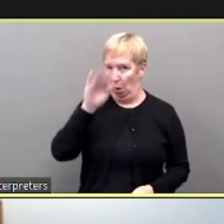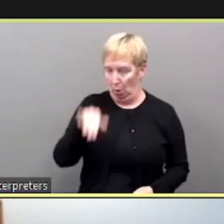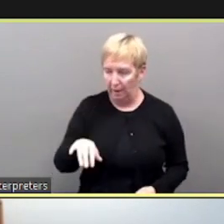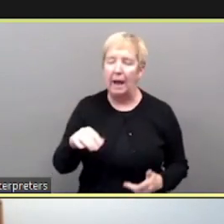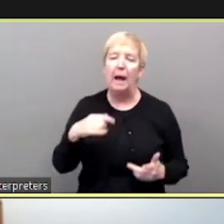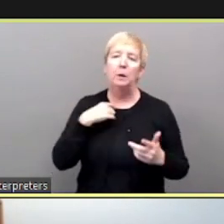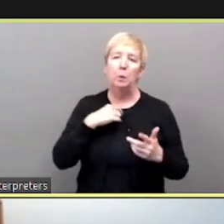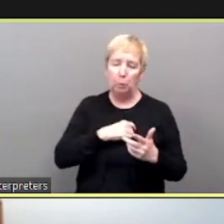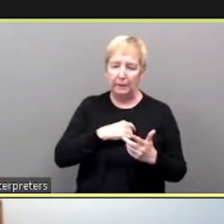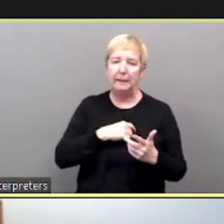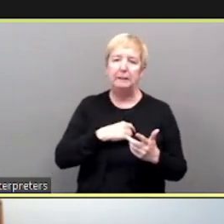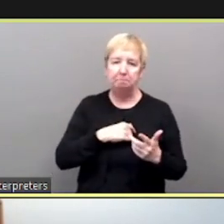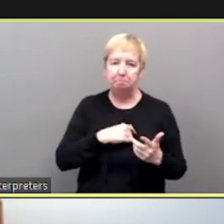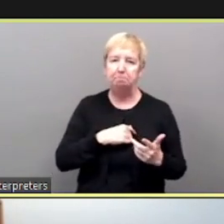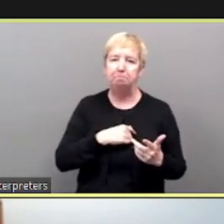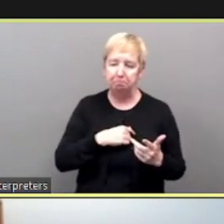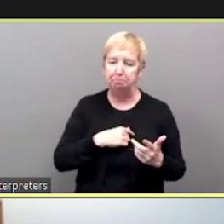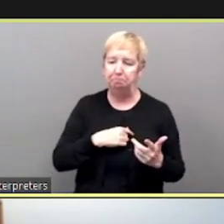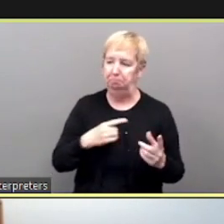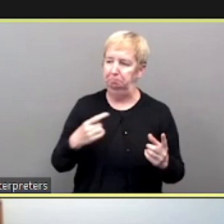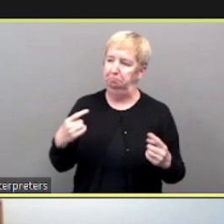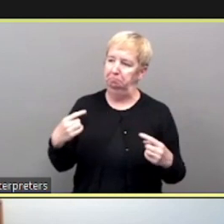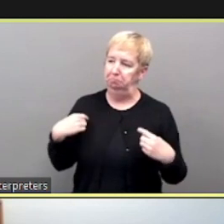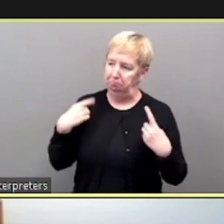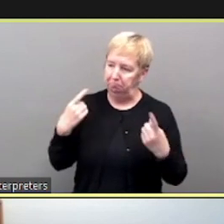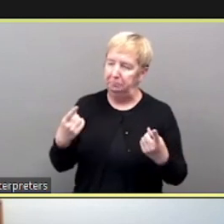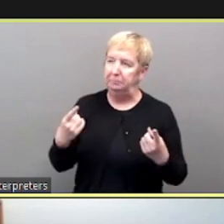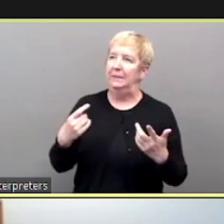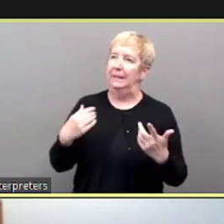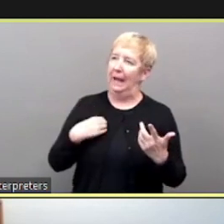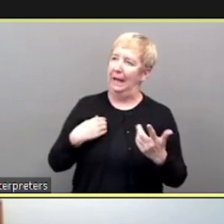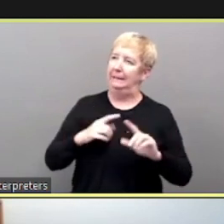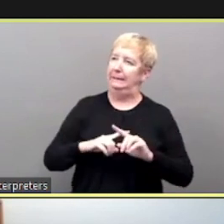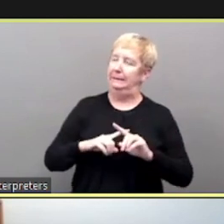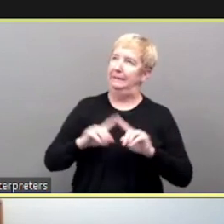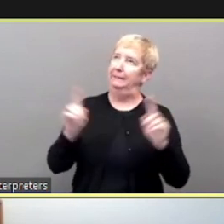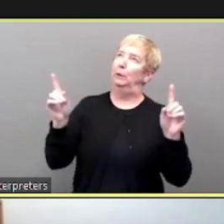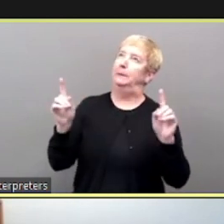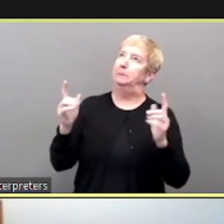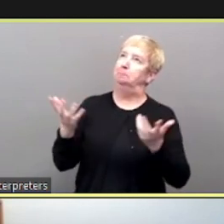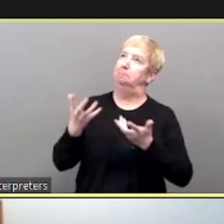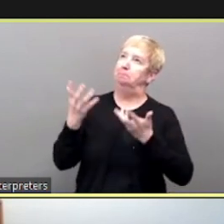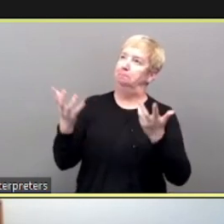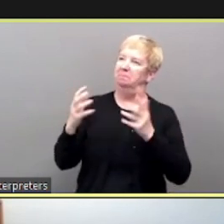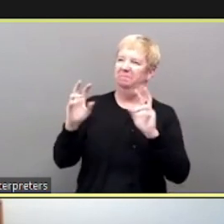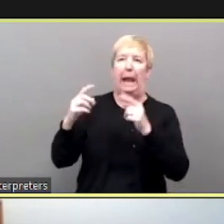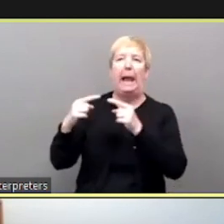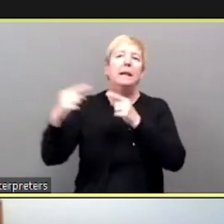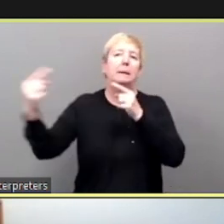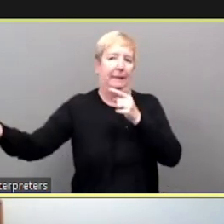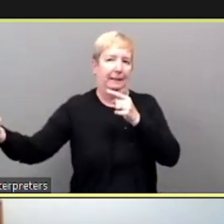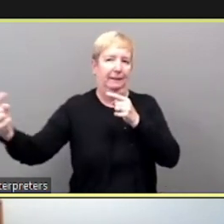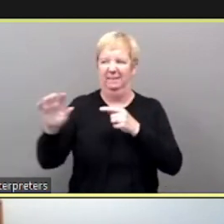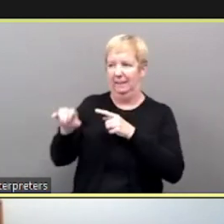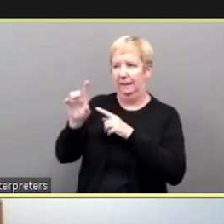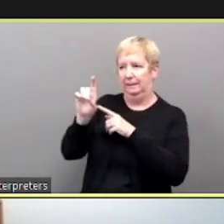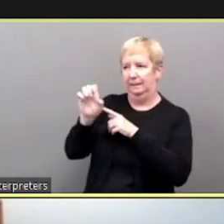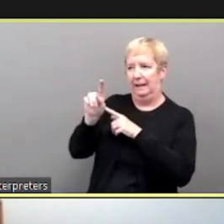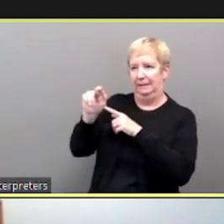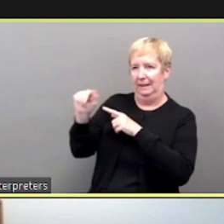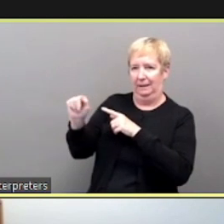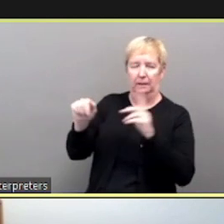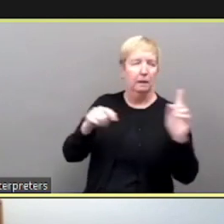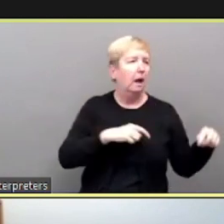with a real different enemy with the Delta variant. And we know